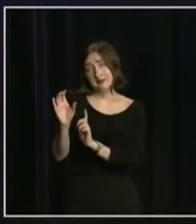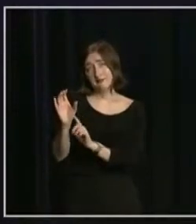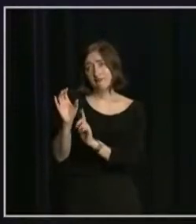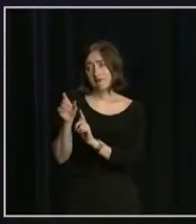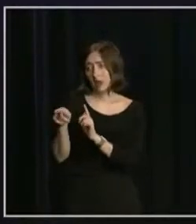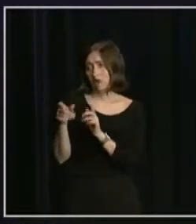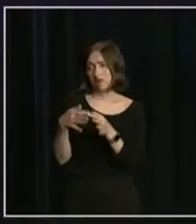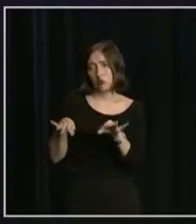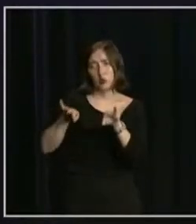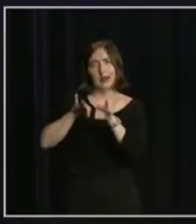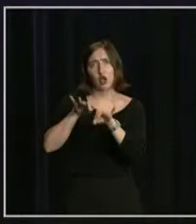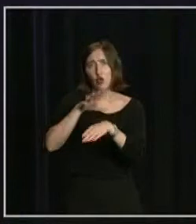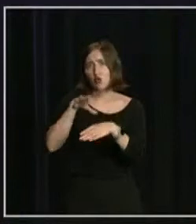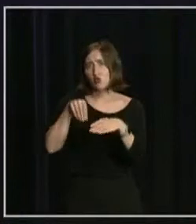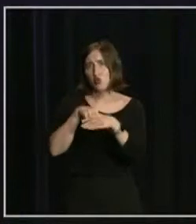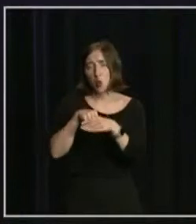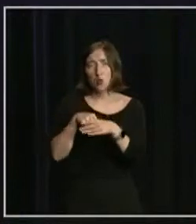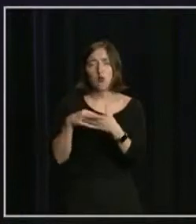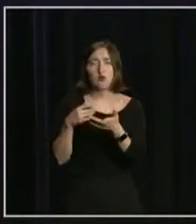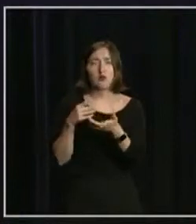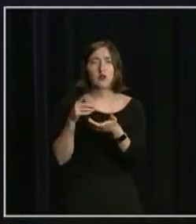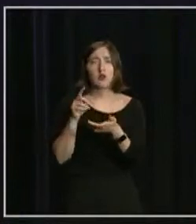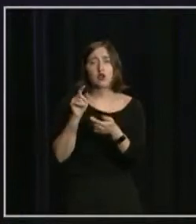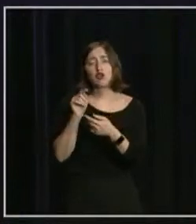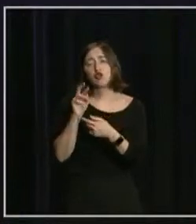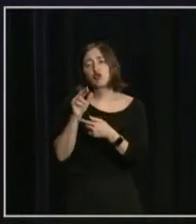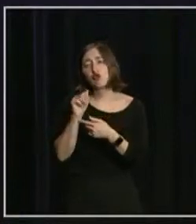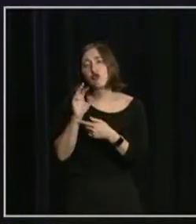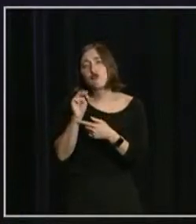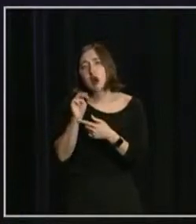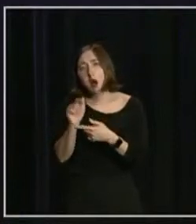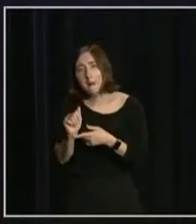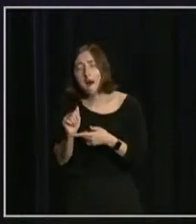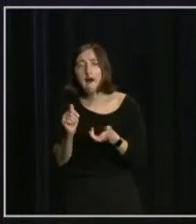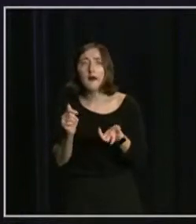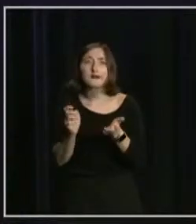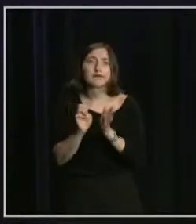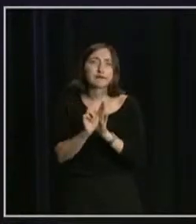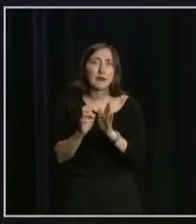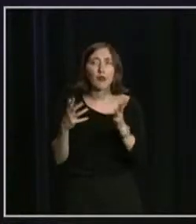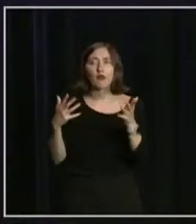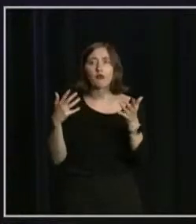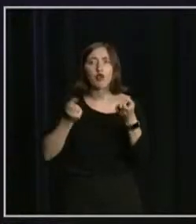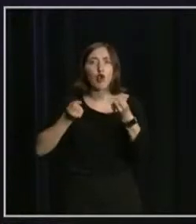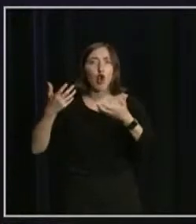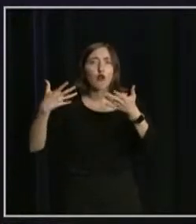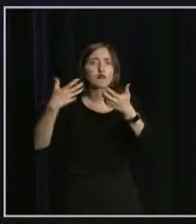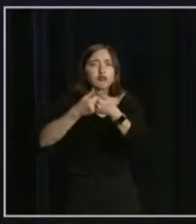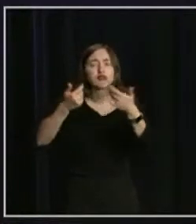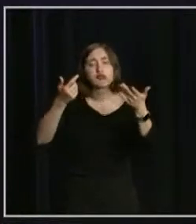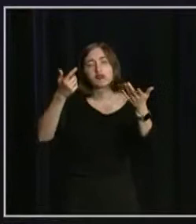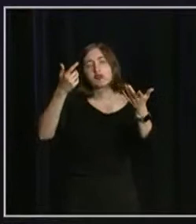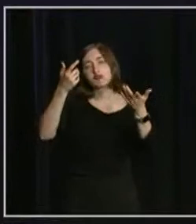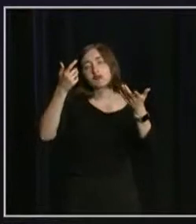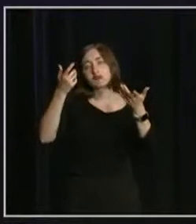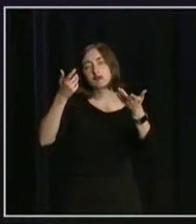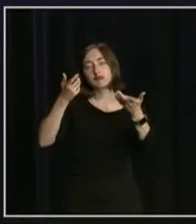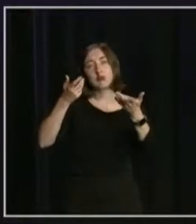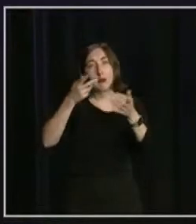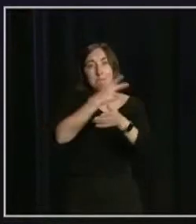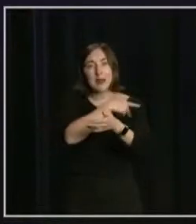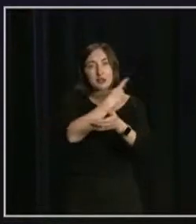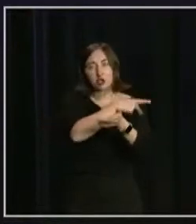in relieving trauma patients. And what we know is that they're under incredible pressure now as well because they're receiving trauma patients